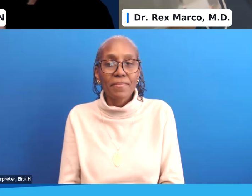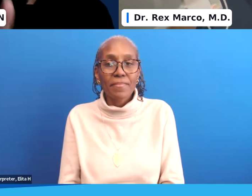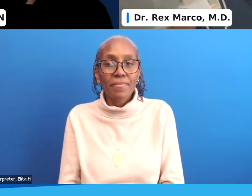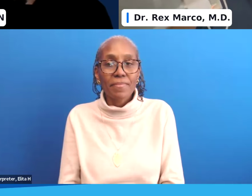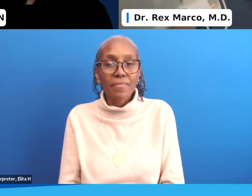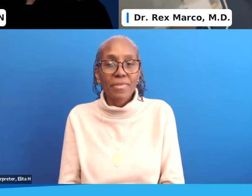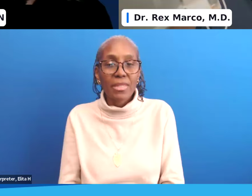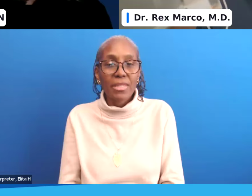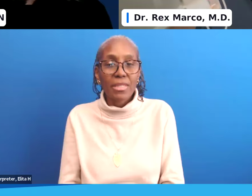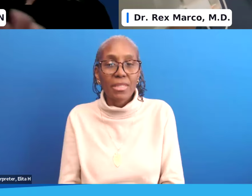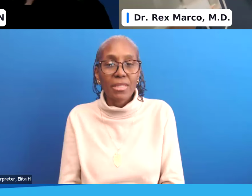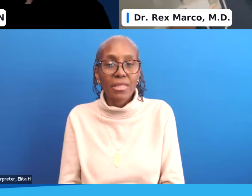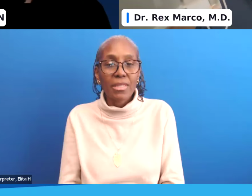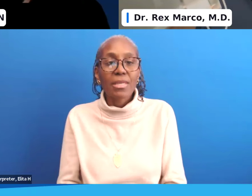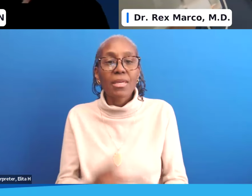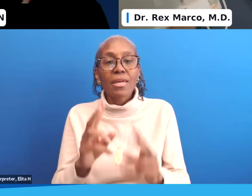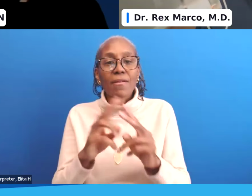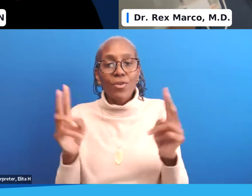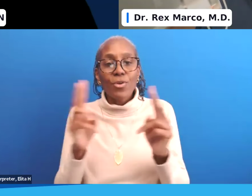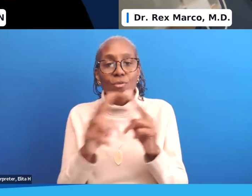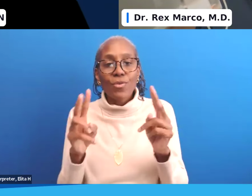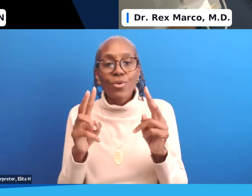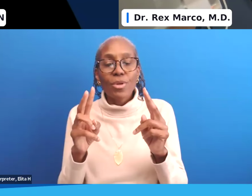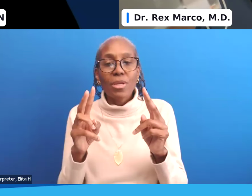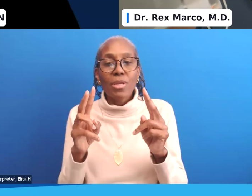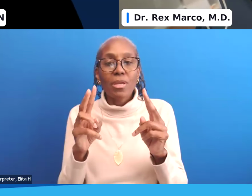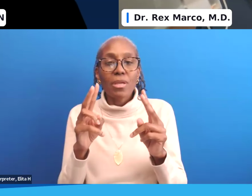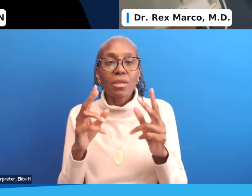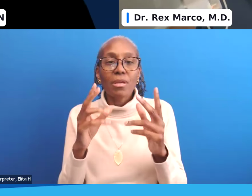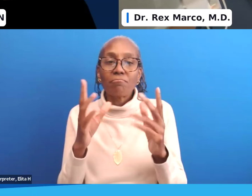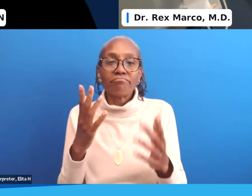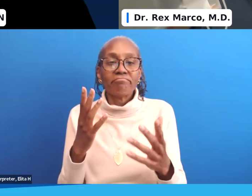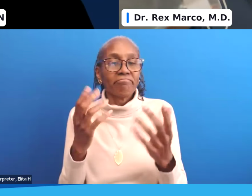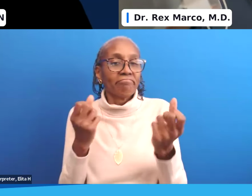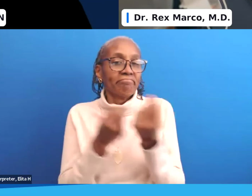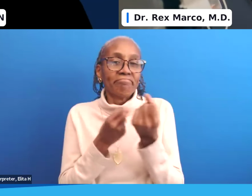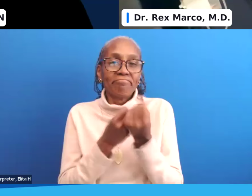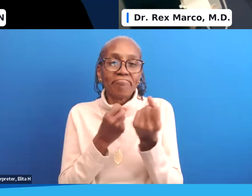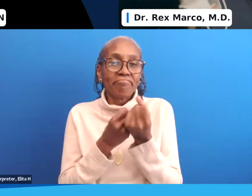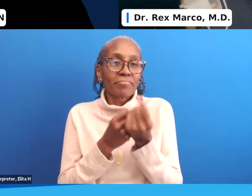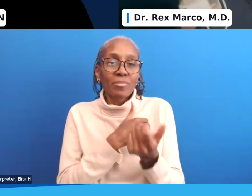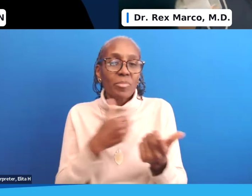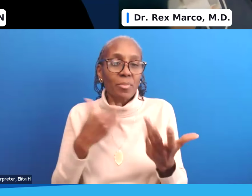Let me just say, he is a very fond member of the Reeve Foundation as well.